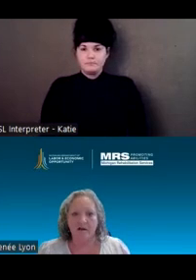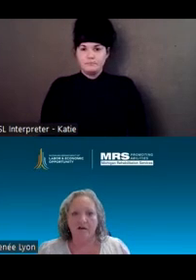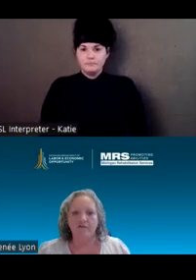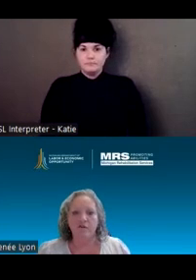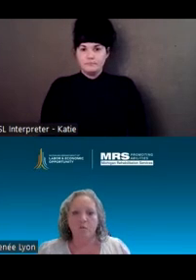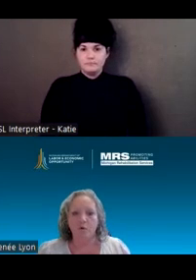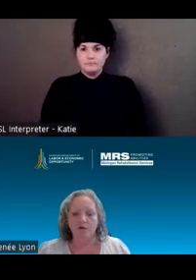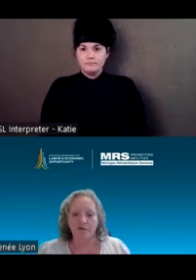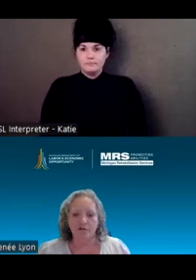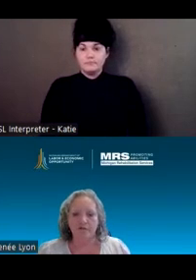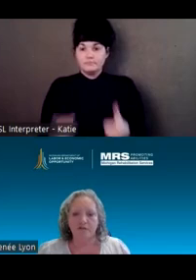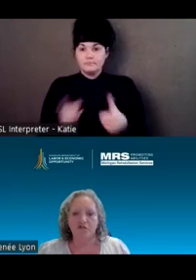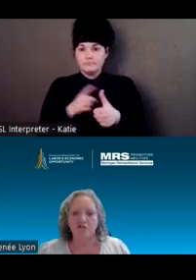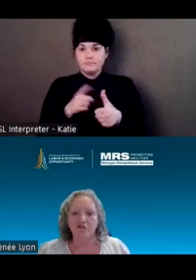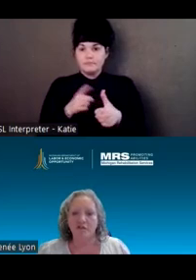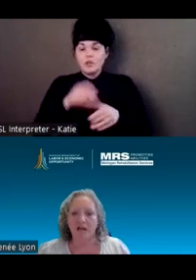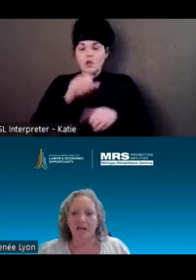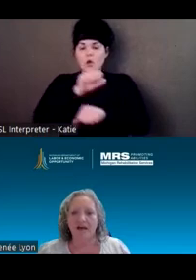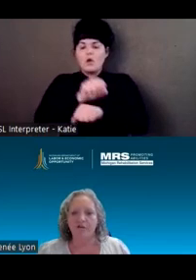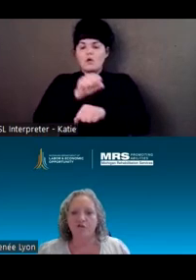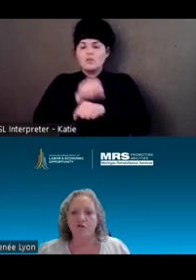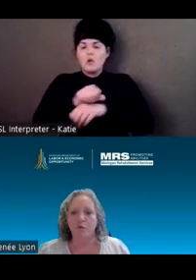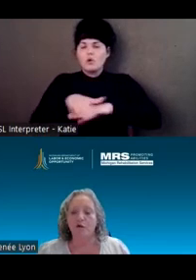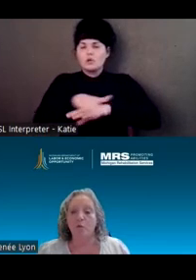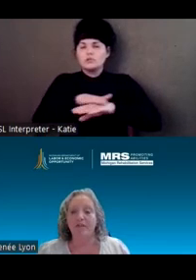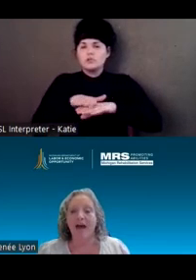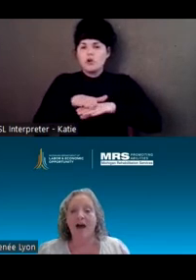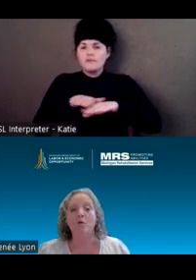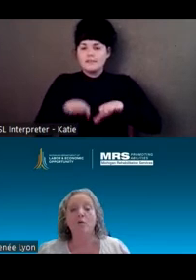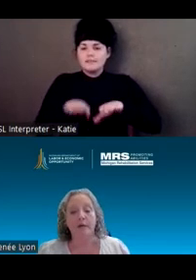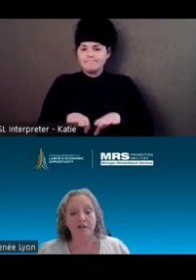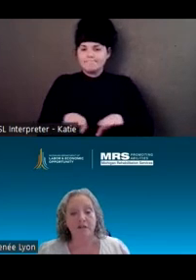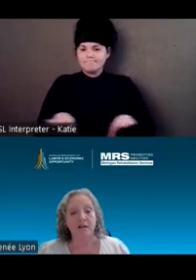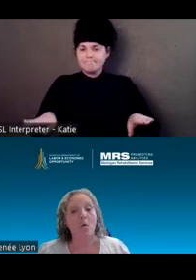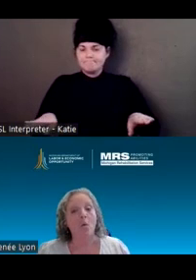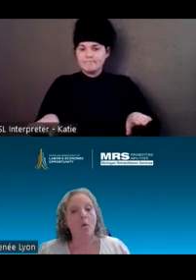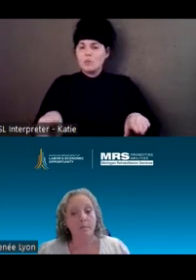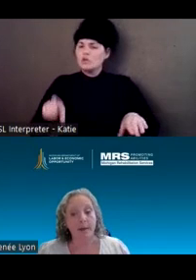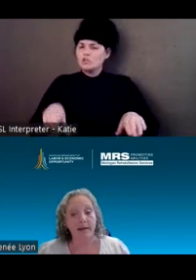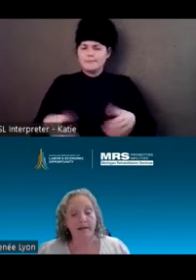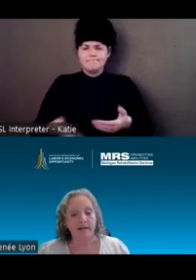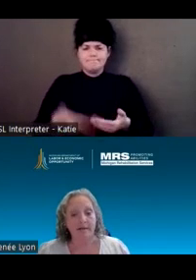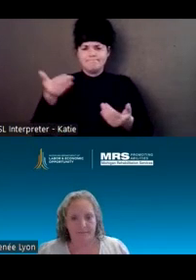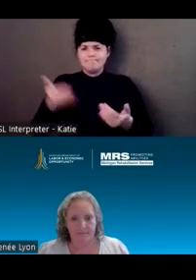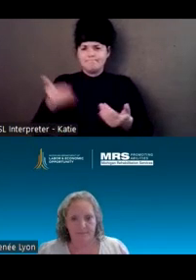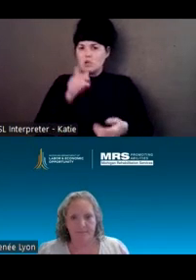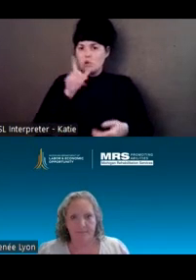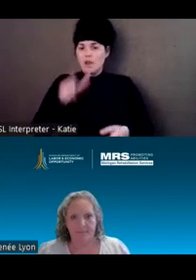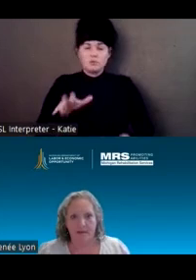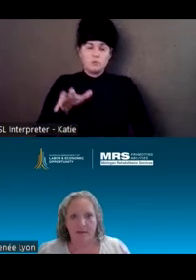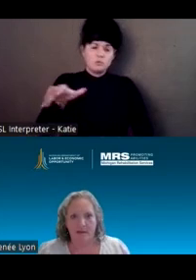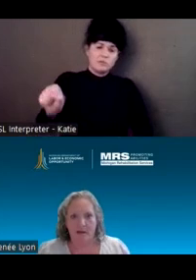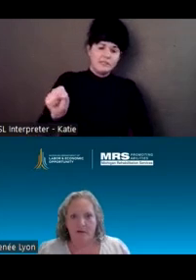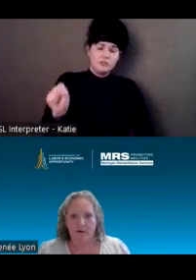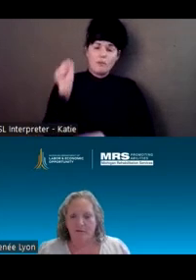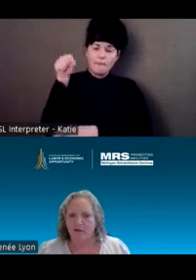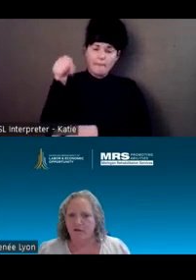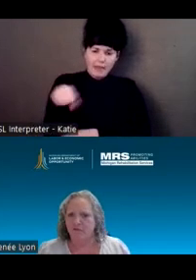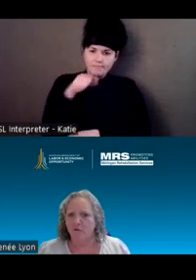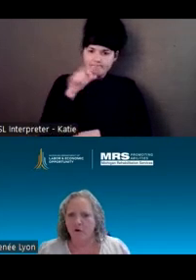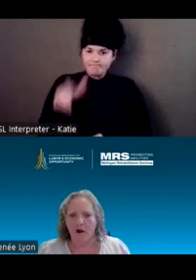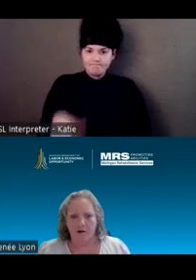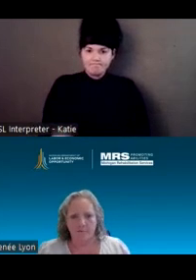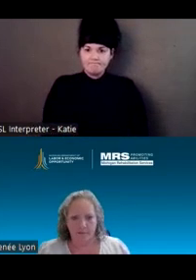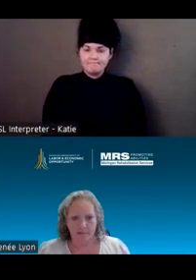height of your work surface should allow you to work without reaching or bending.